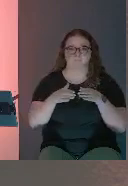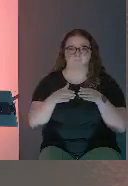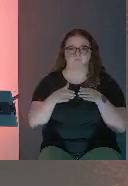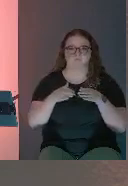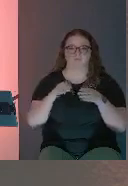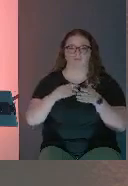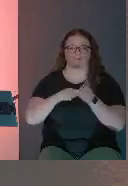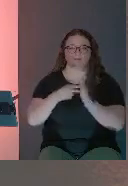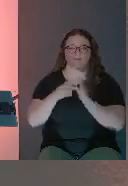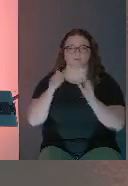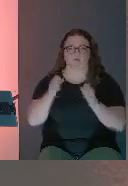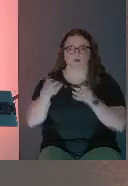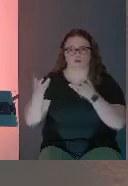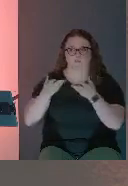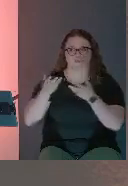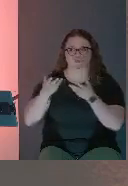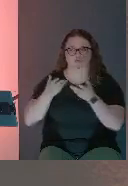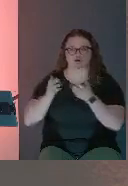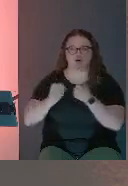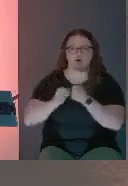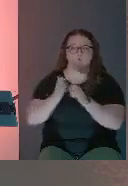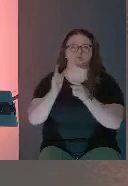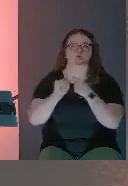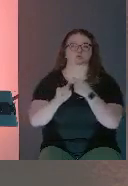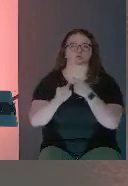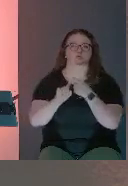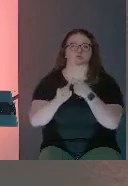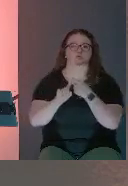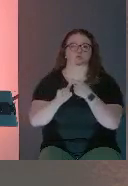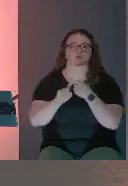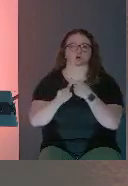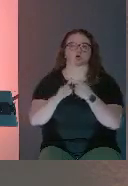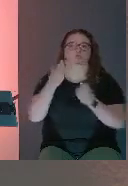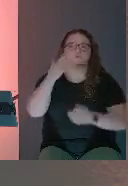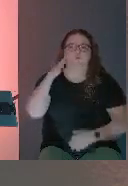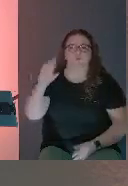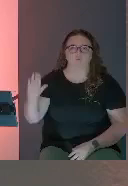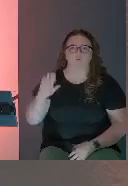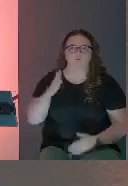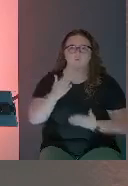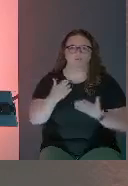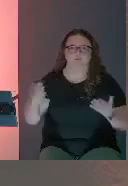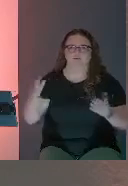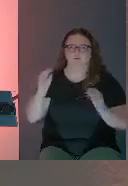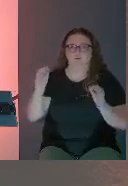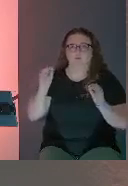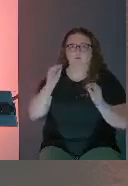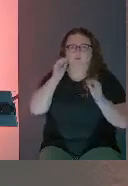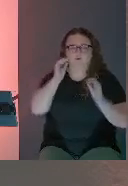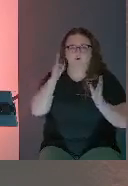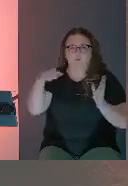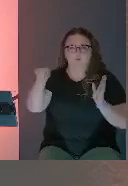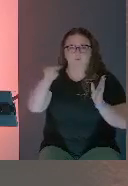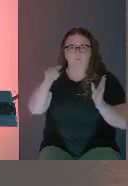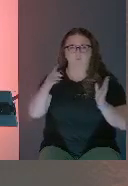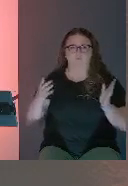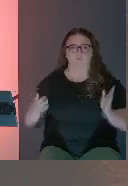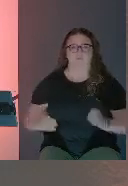experience, so we can do the how-tos of this life. You don't know what you don't know, and this is why God has equipped and prepared the church to do what he's